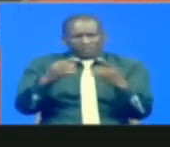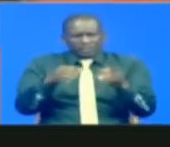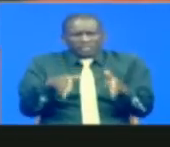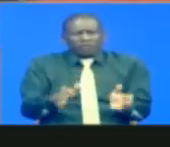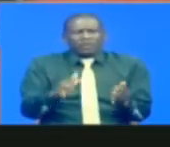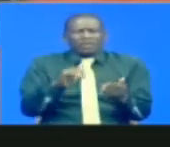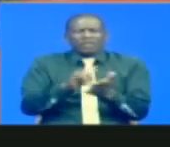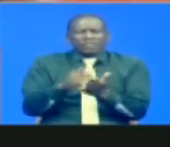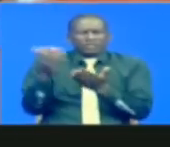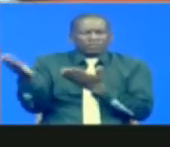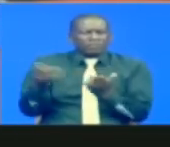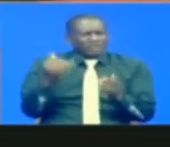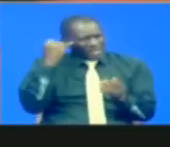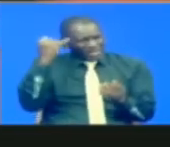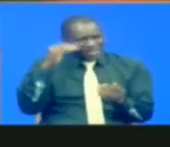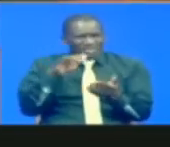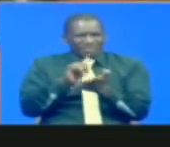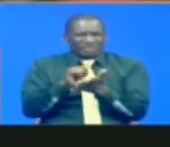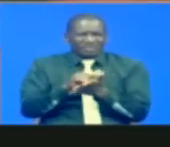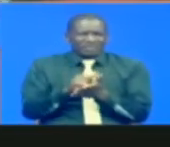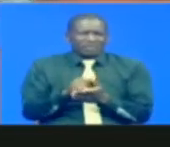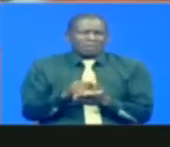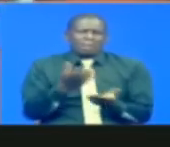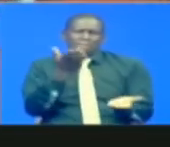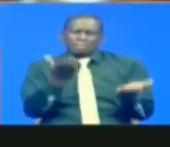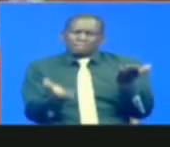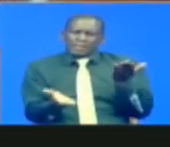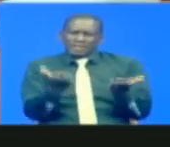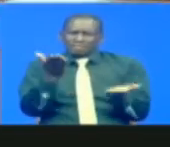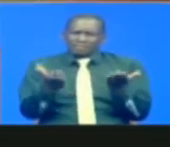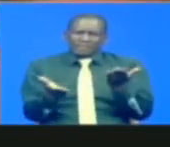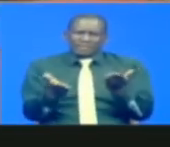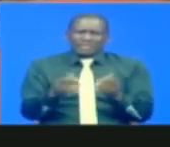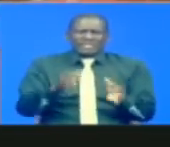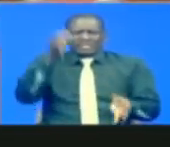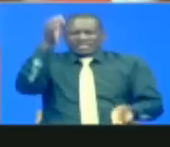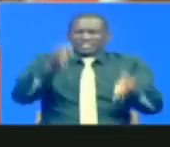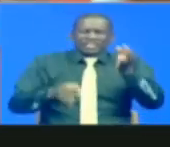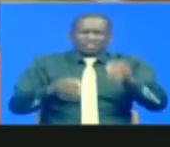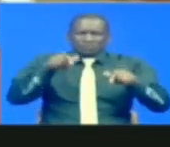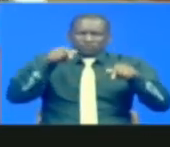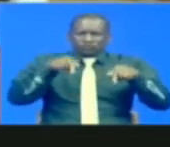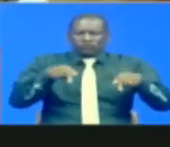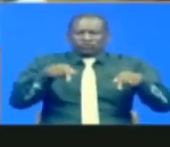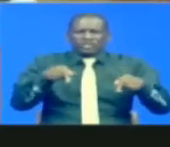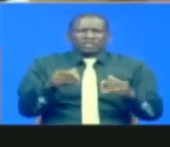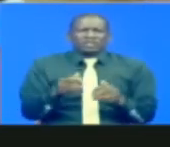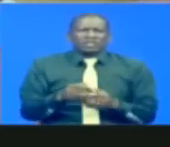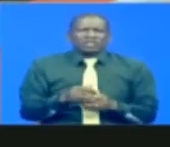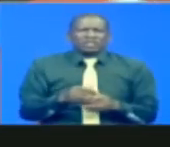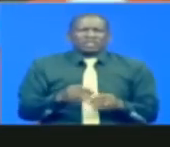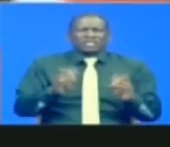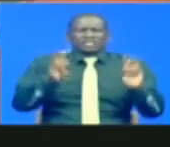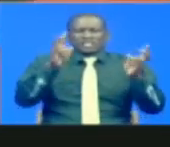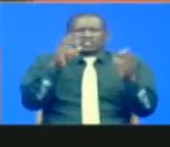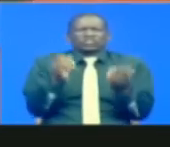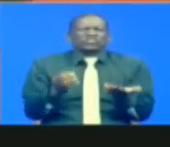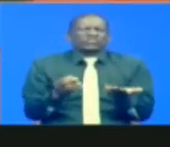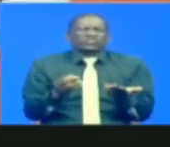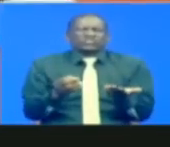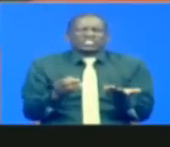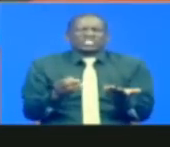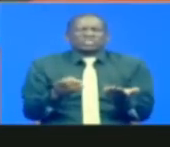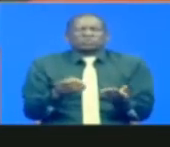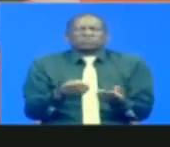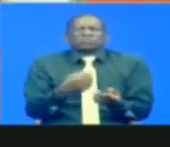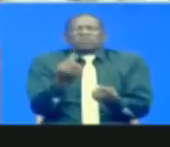perceptions that probably the ruling today is just a matter of course, that